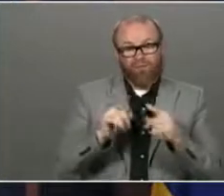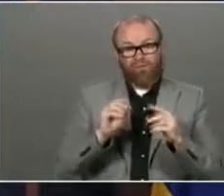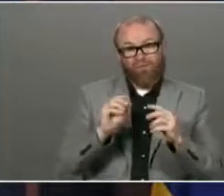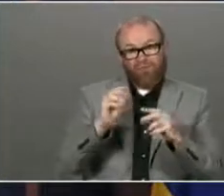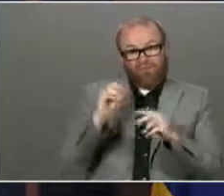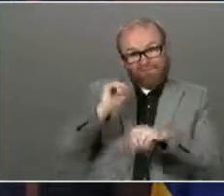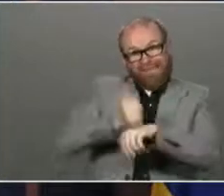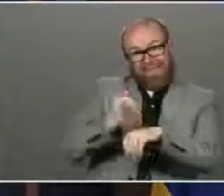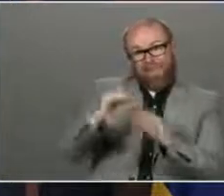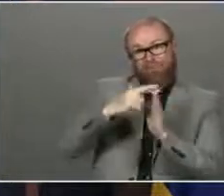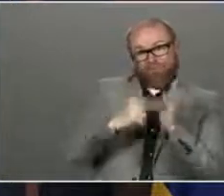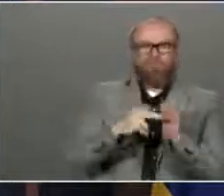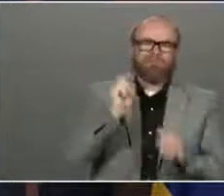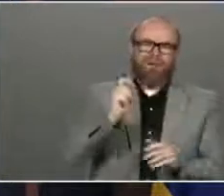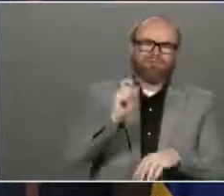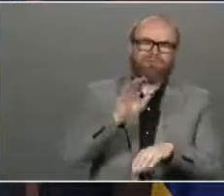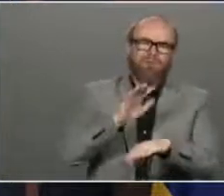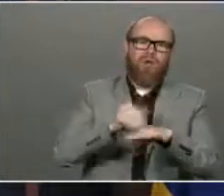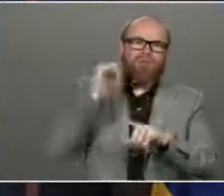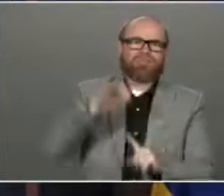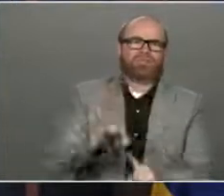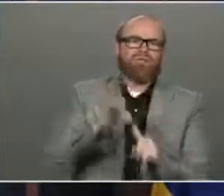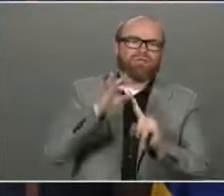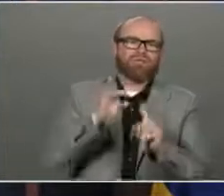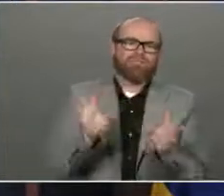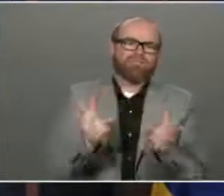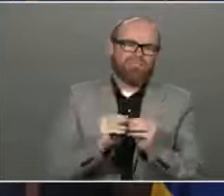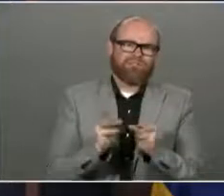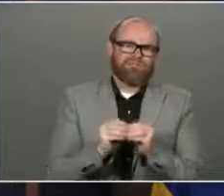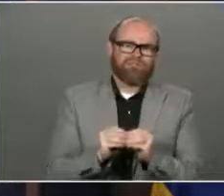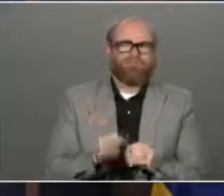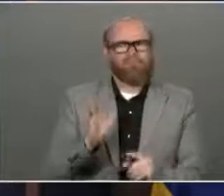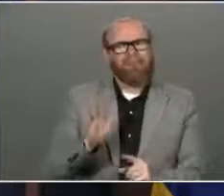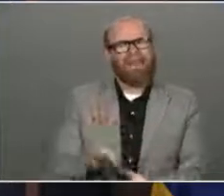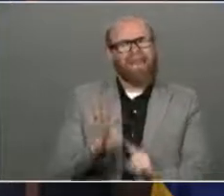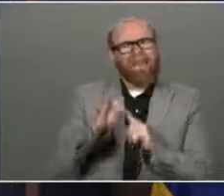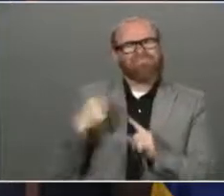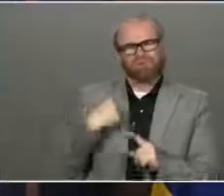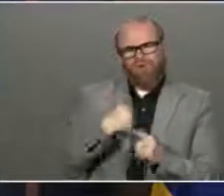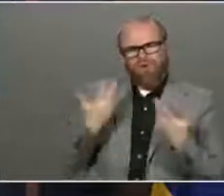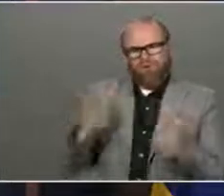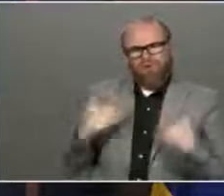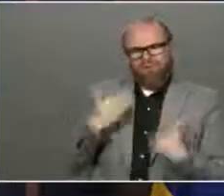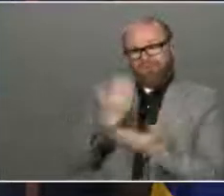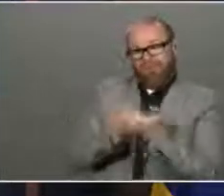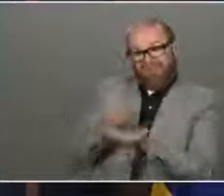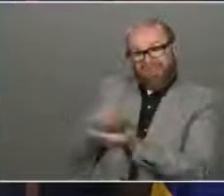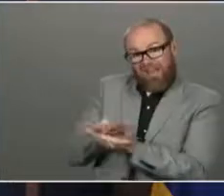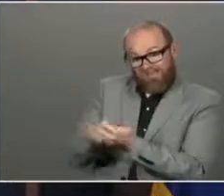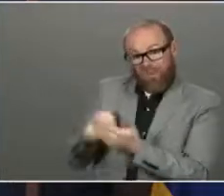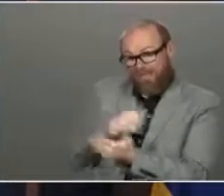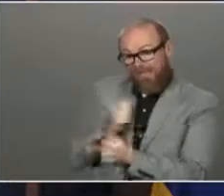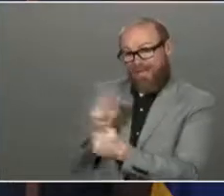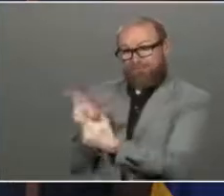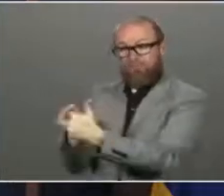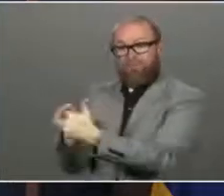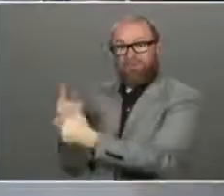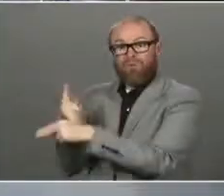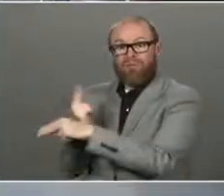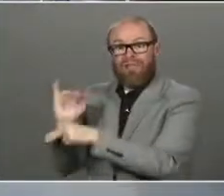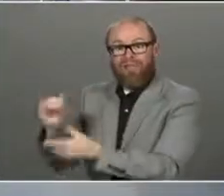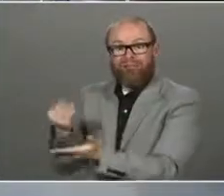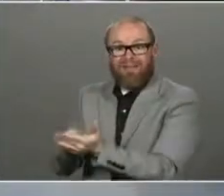that, unless there's some funding sitting somewhere that we could use until we get to the general session. At this